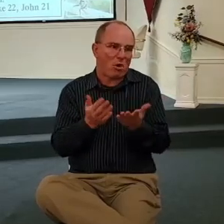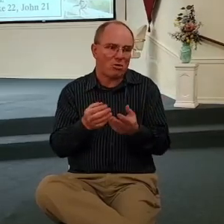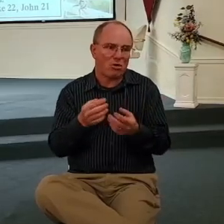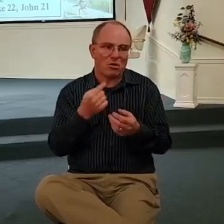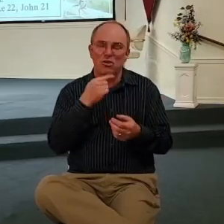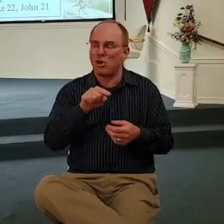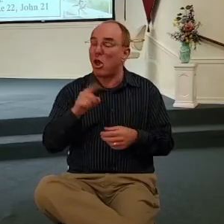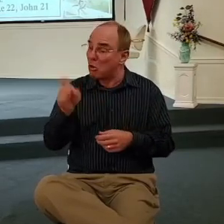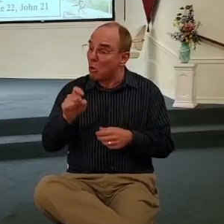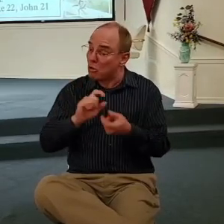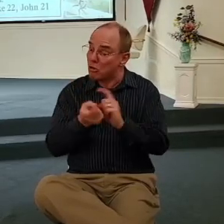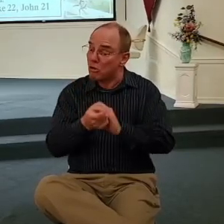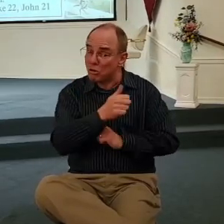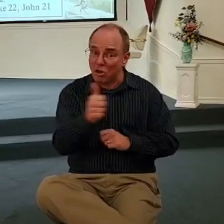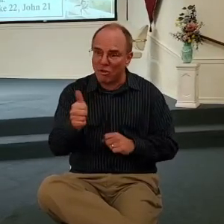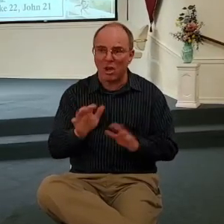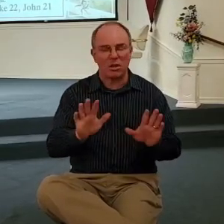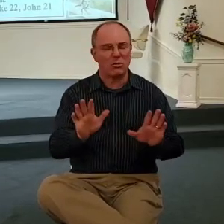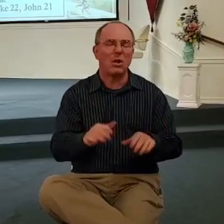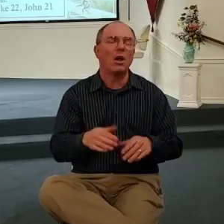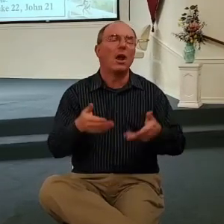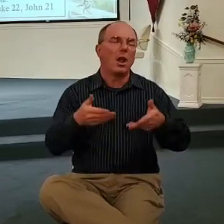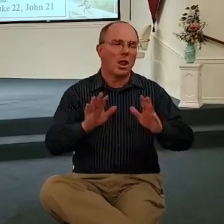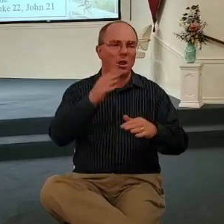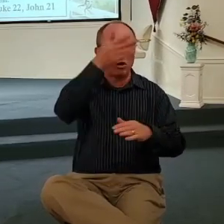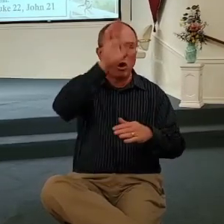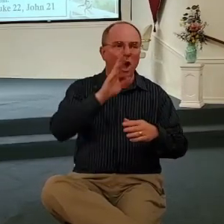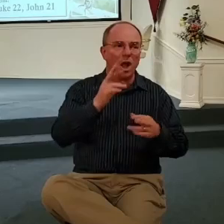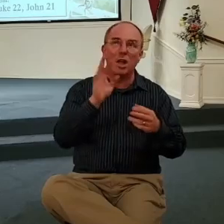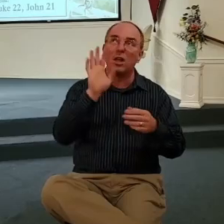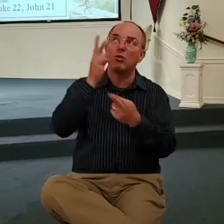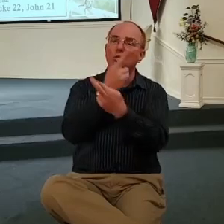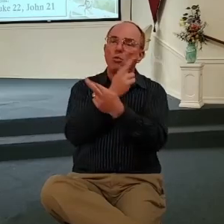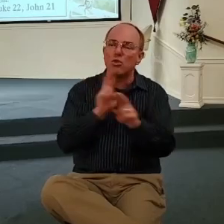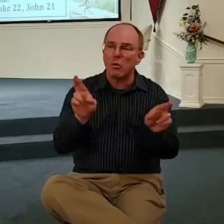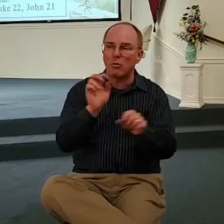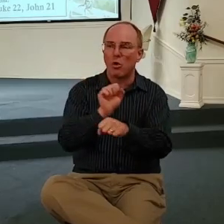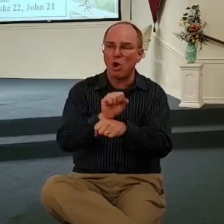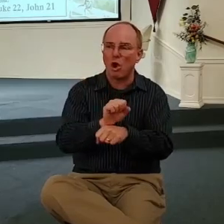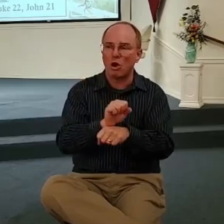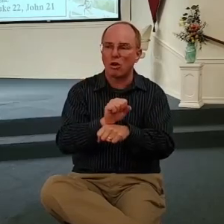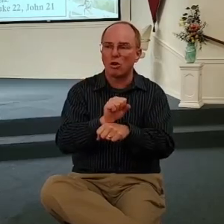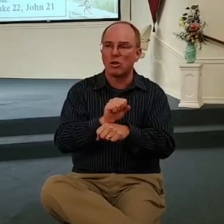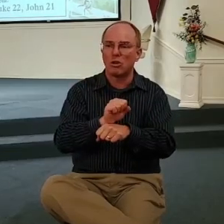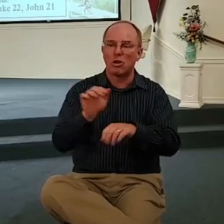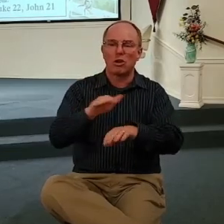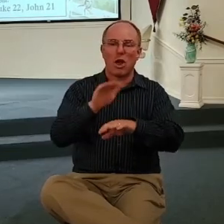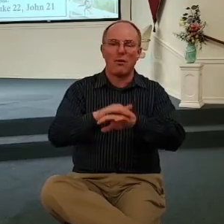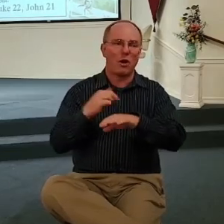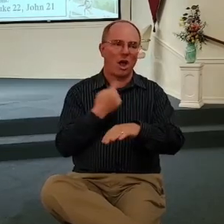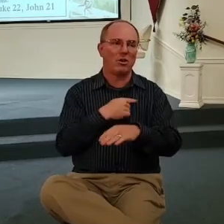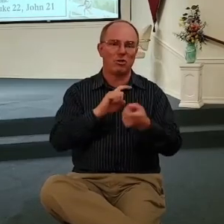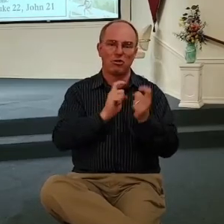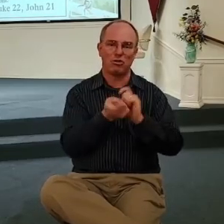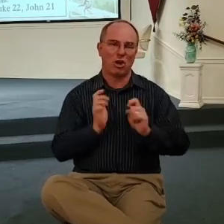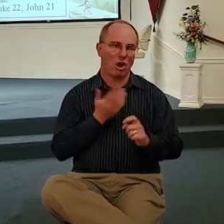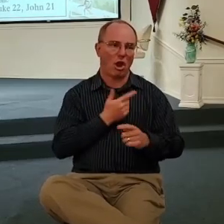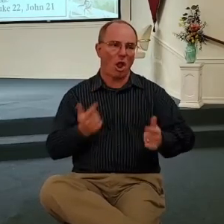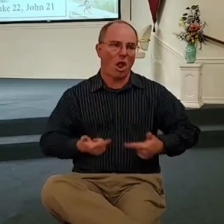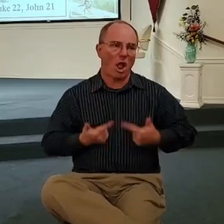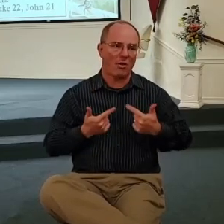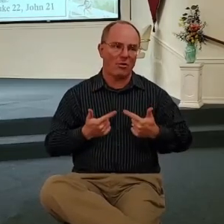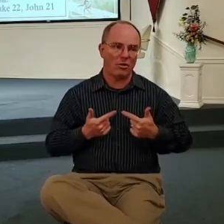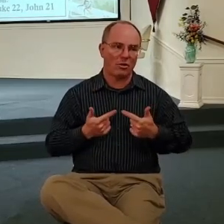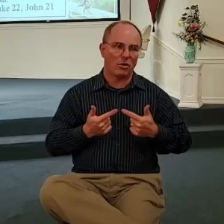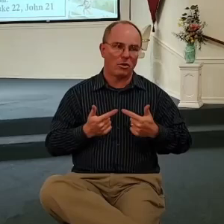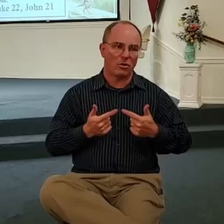Rather, allowing God's redemptive work to cover us in our lives, to conform to the desires he has for